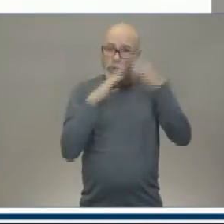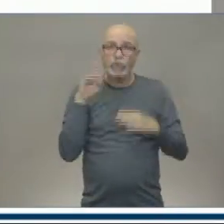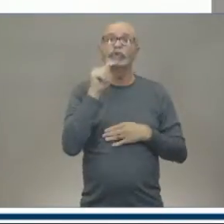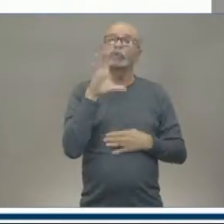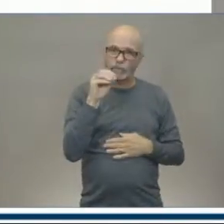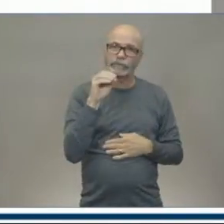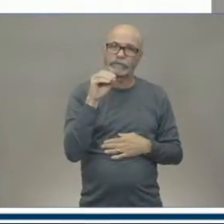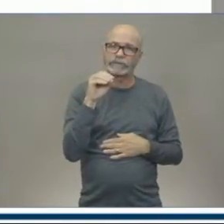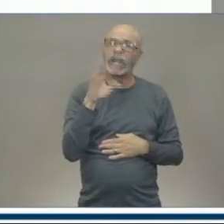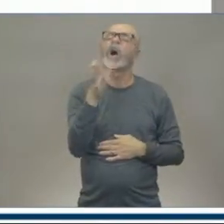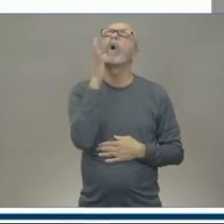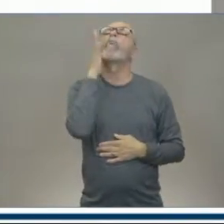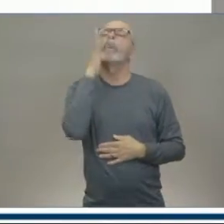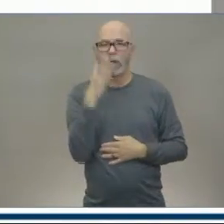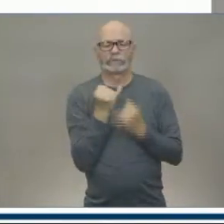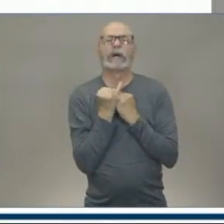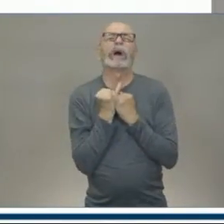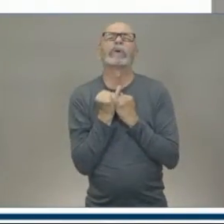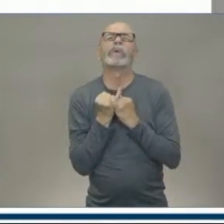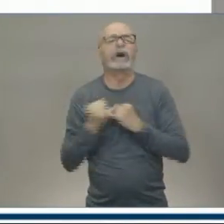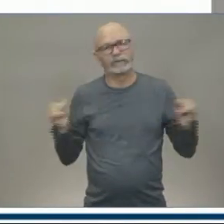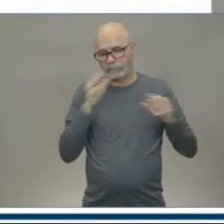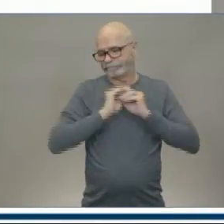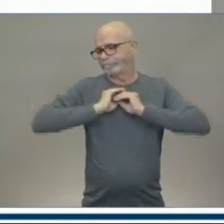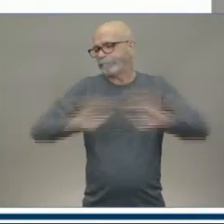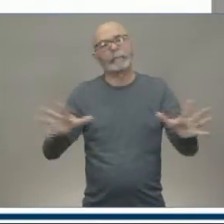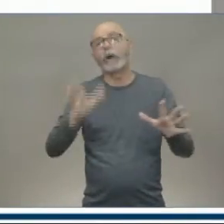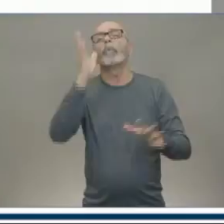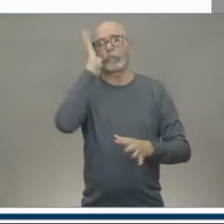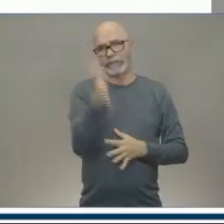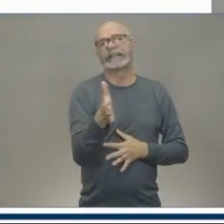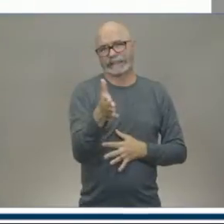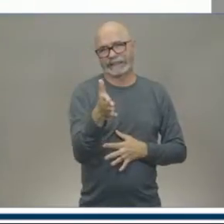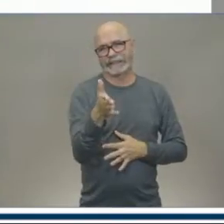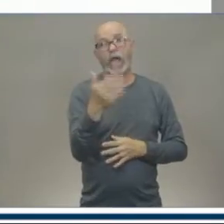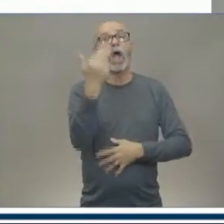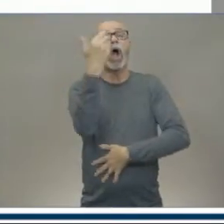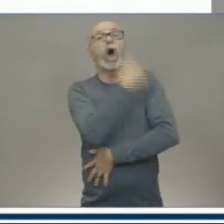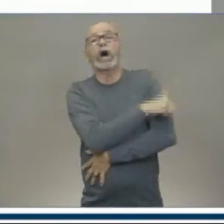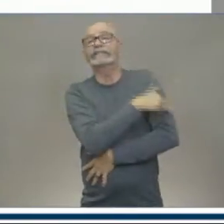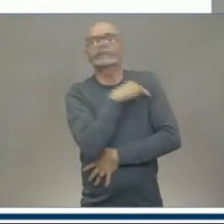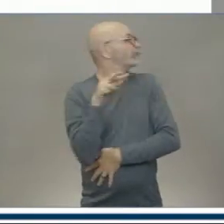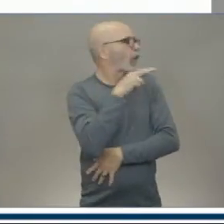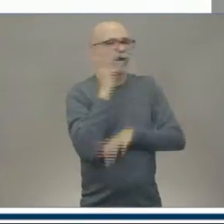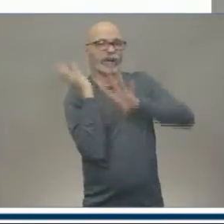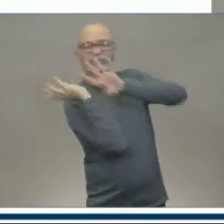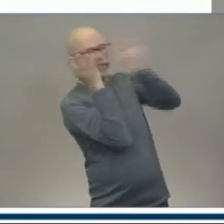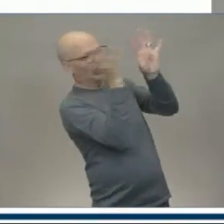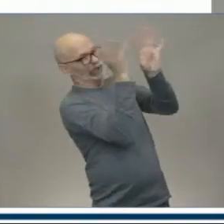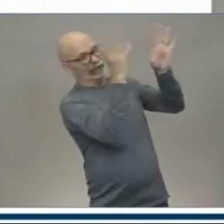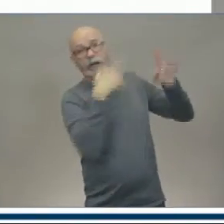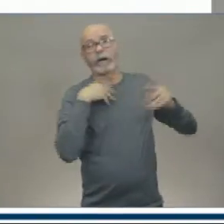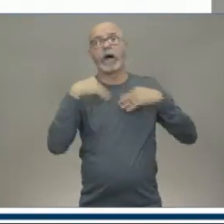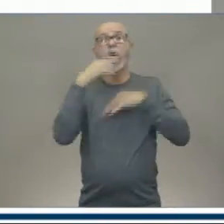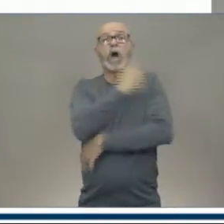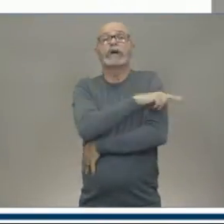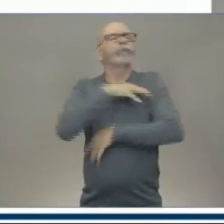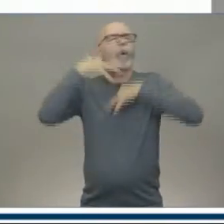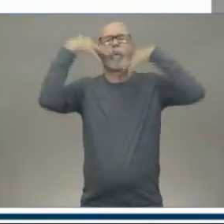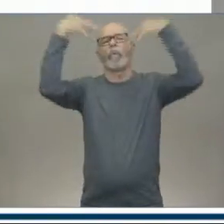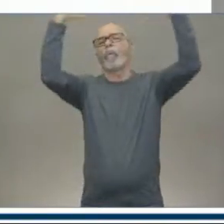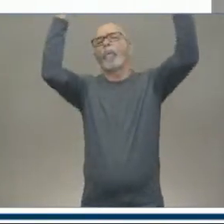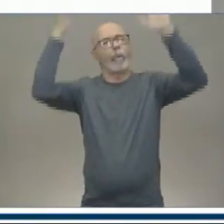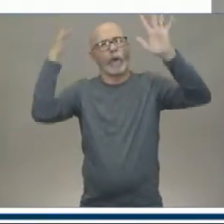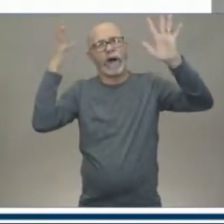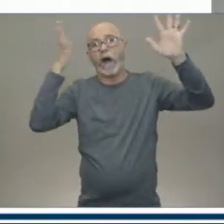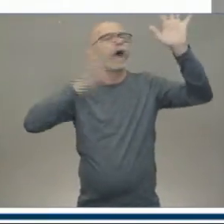snowball to the point where we will overwhelm public health, our healthcare system, and our ability to control COVID-19.